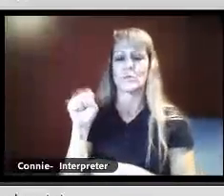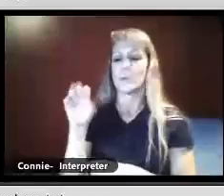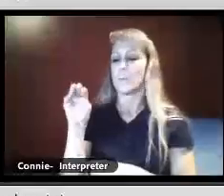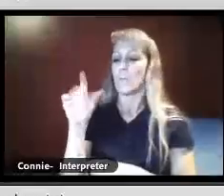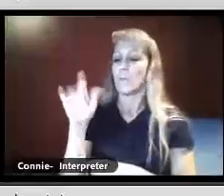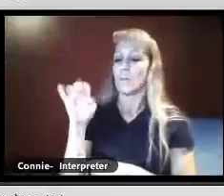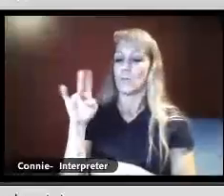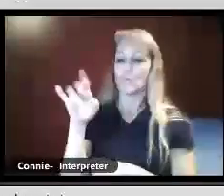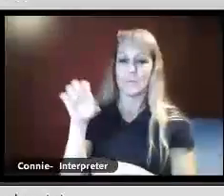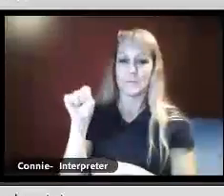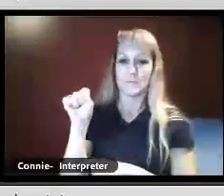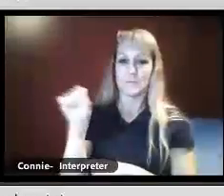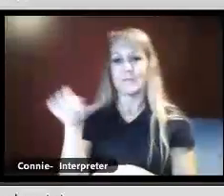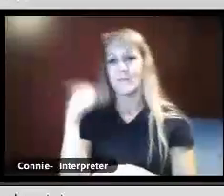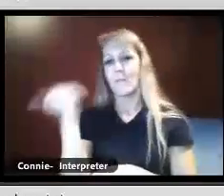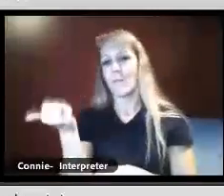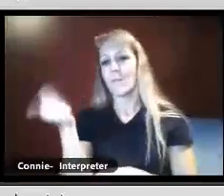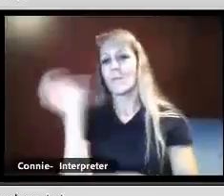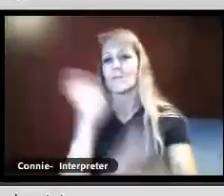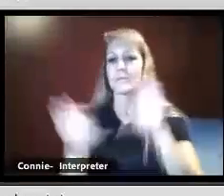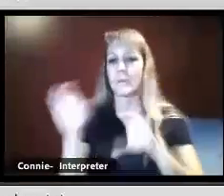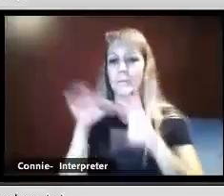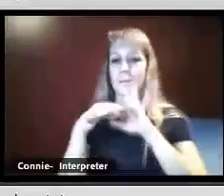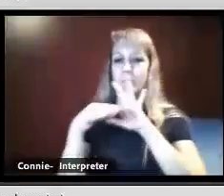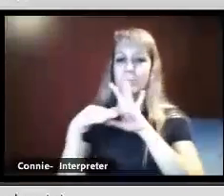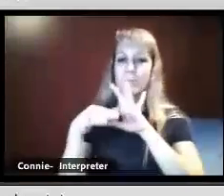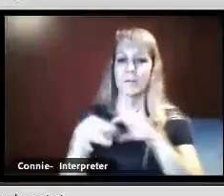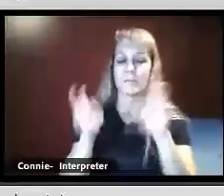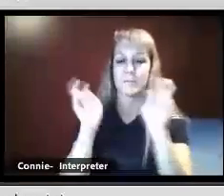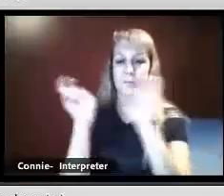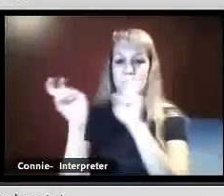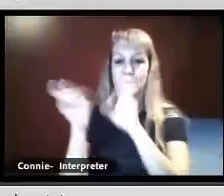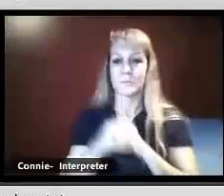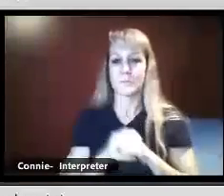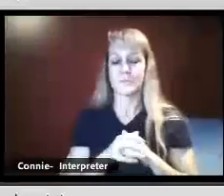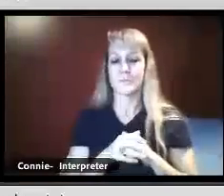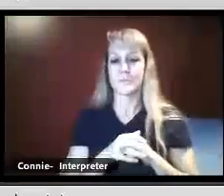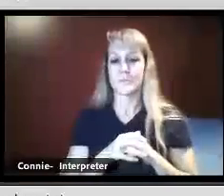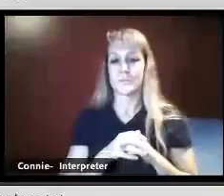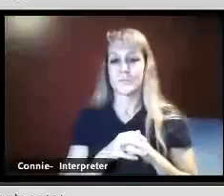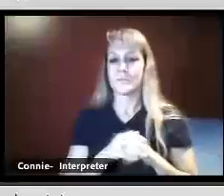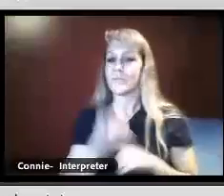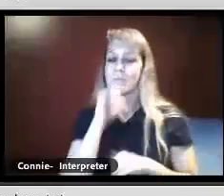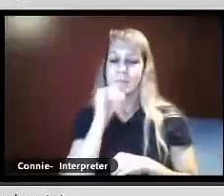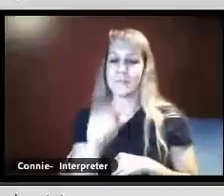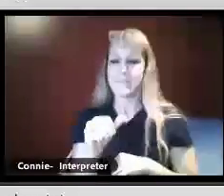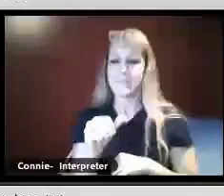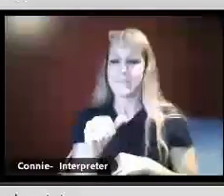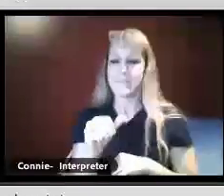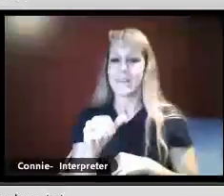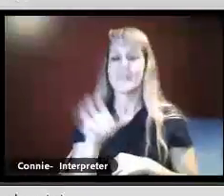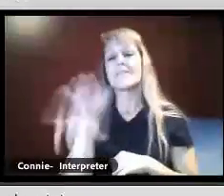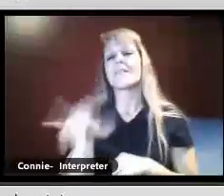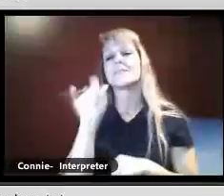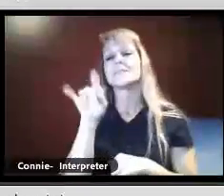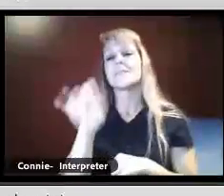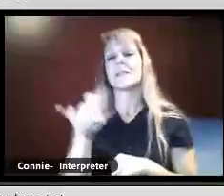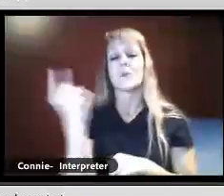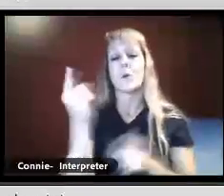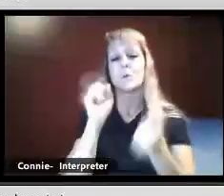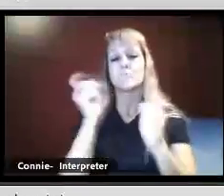other chemically related topics. So this is not a stagnant site. These folks keep on